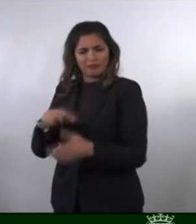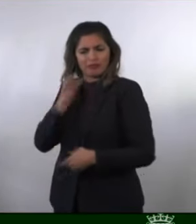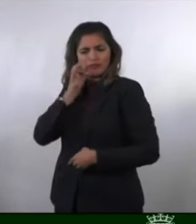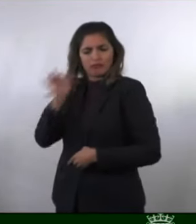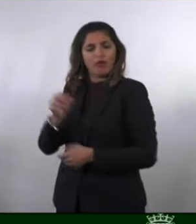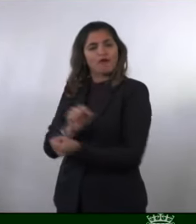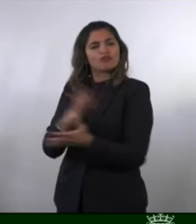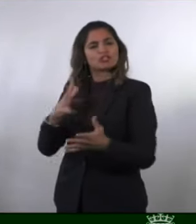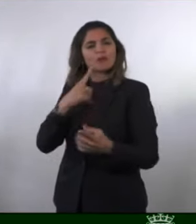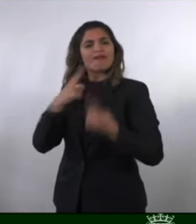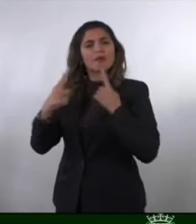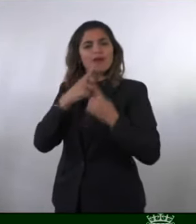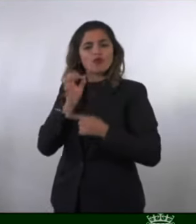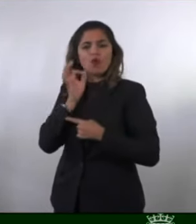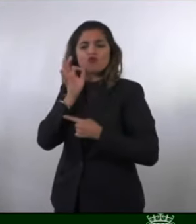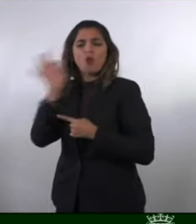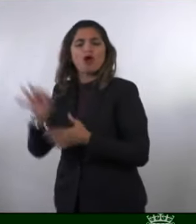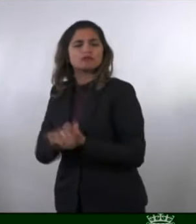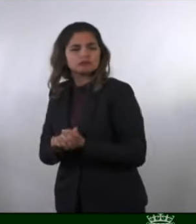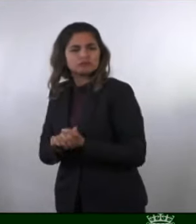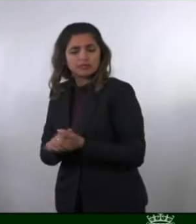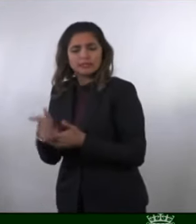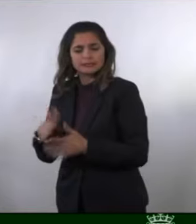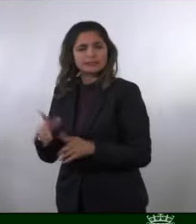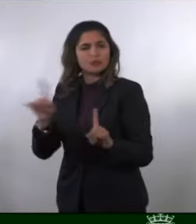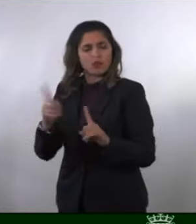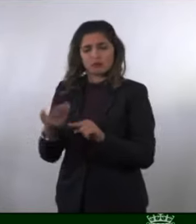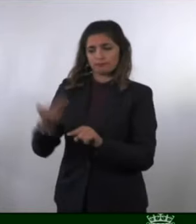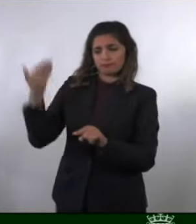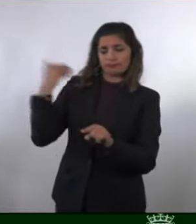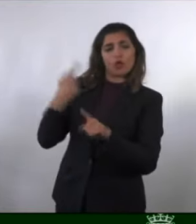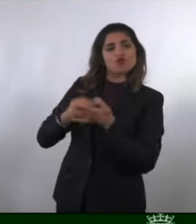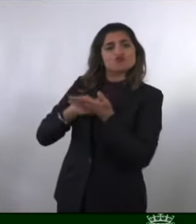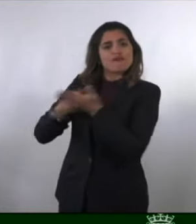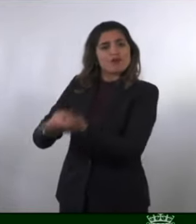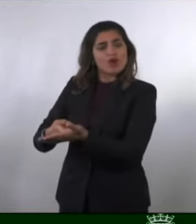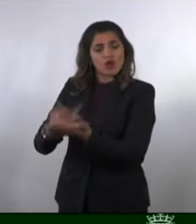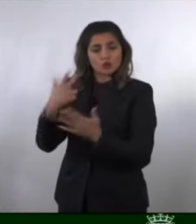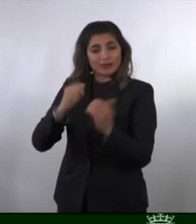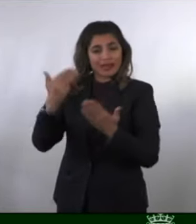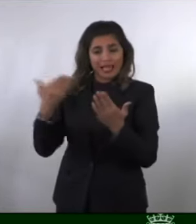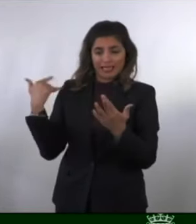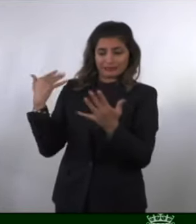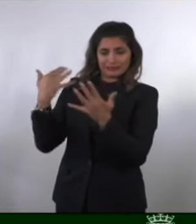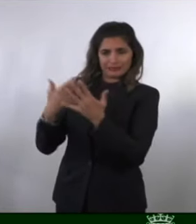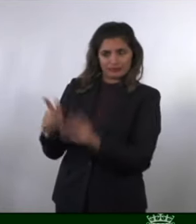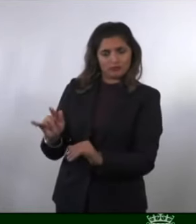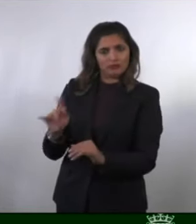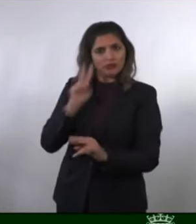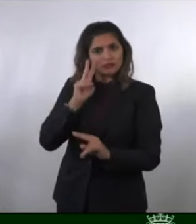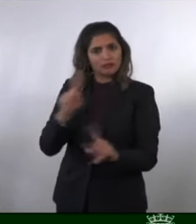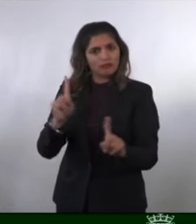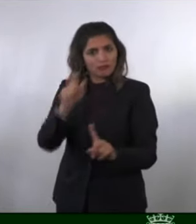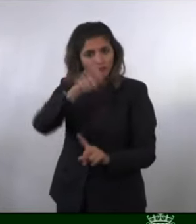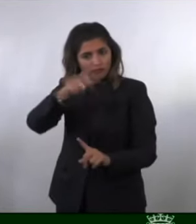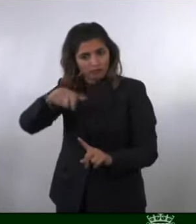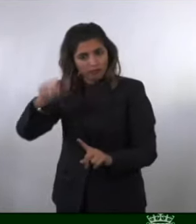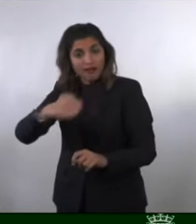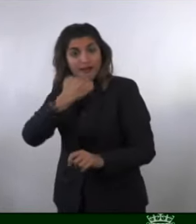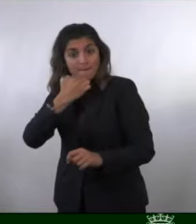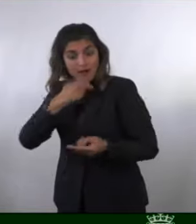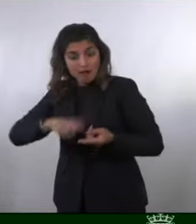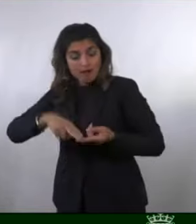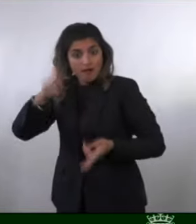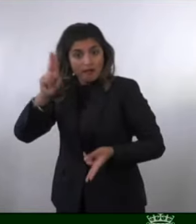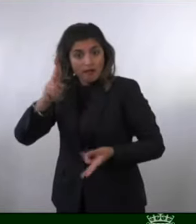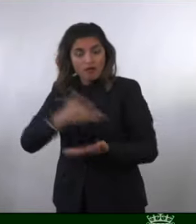from September this year compared to September 2019. We saw a huge drop in the number of people referred for instance, cardio, gastric